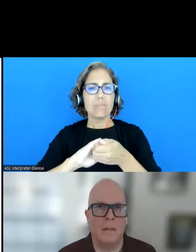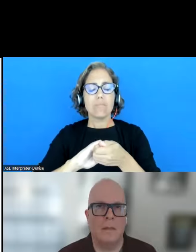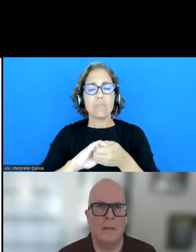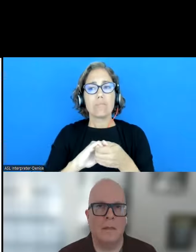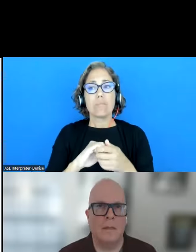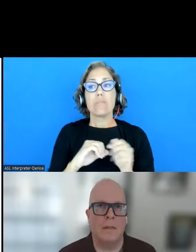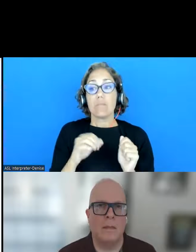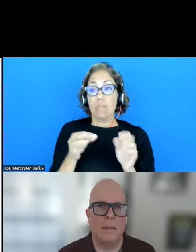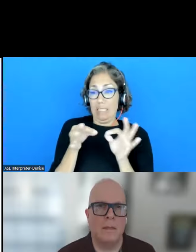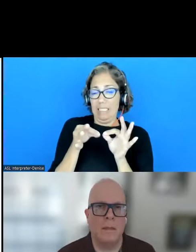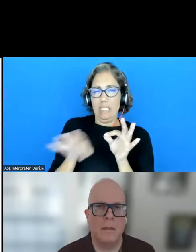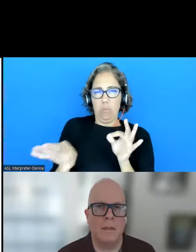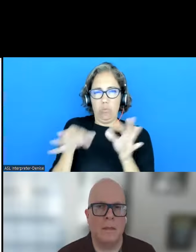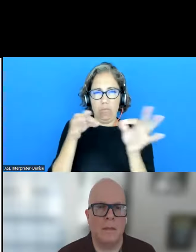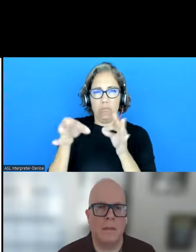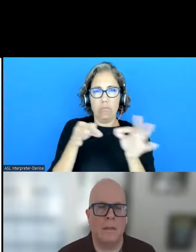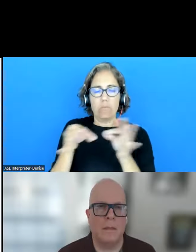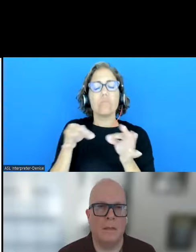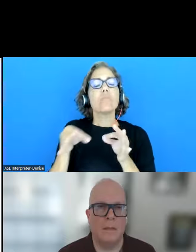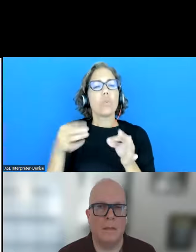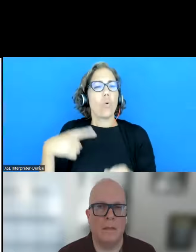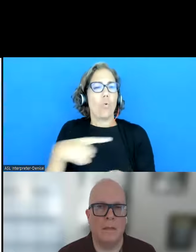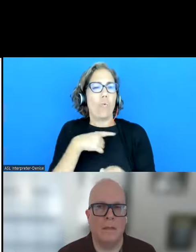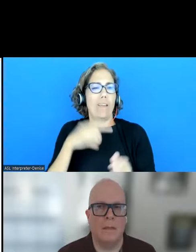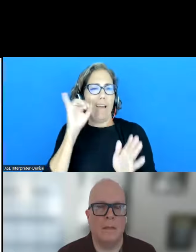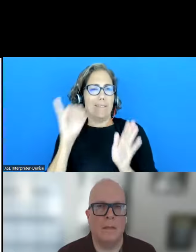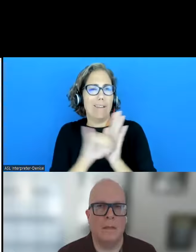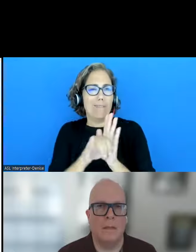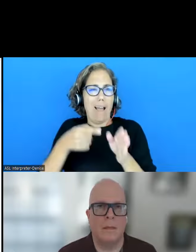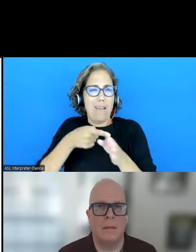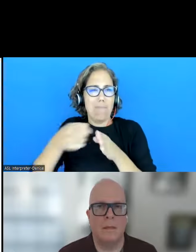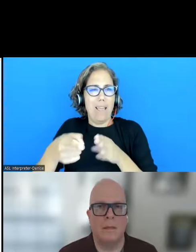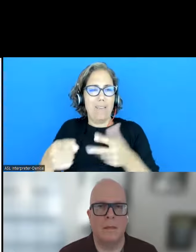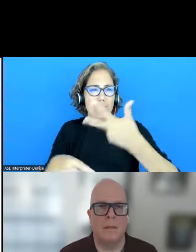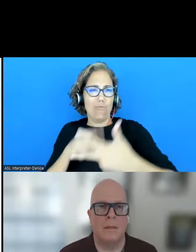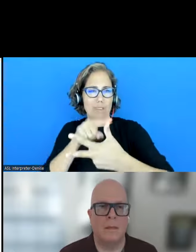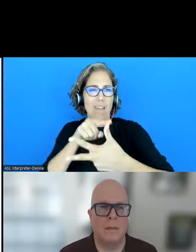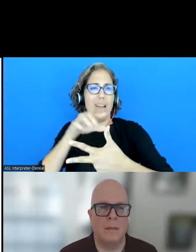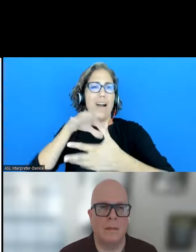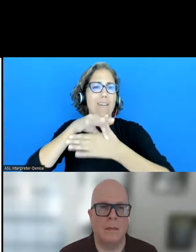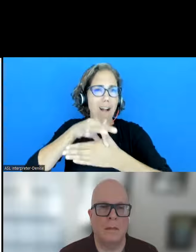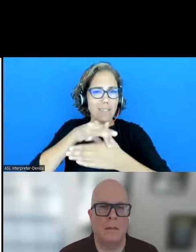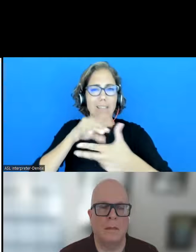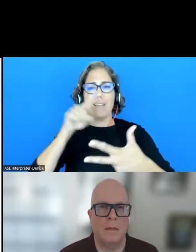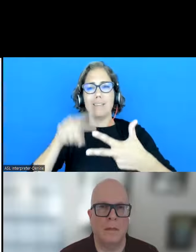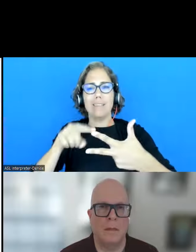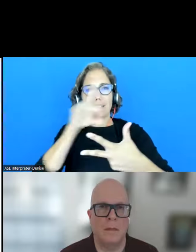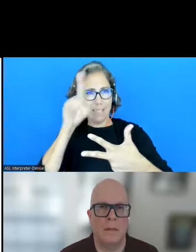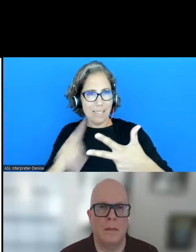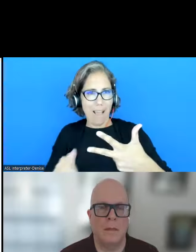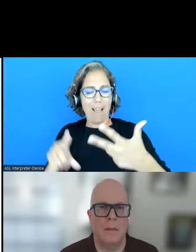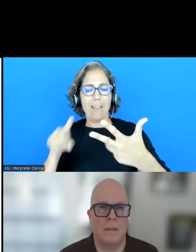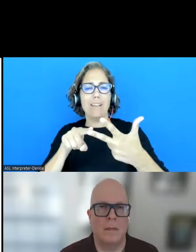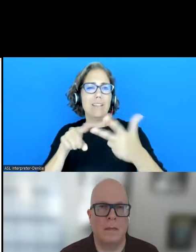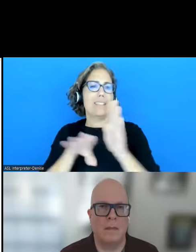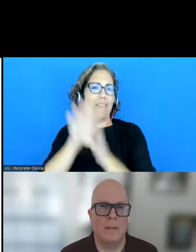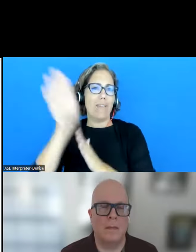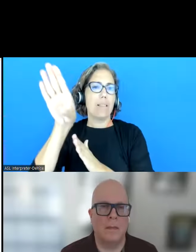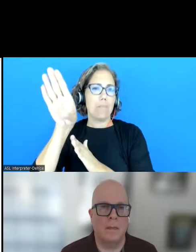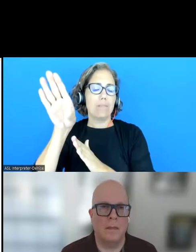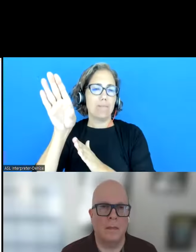we identify these main three teams, so content, design, and development. If